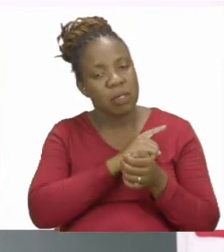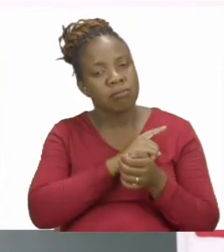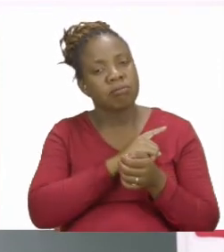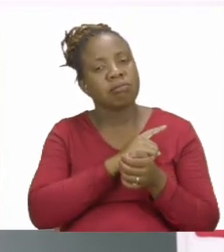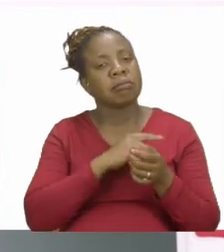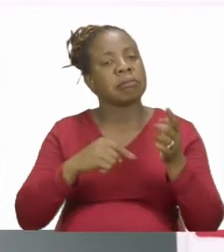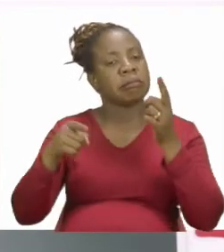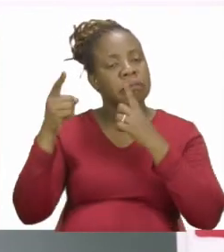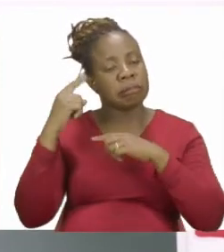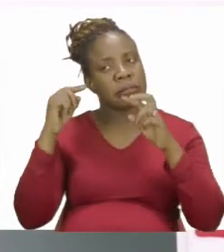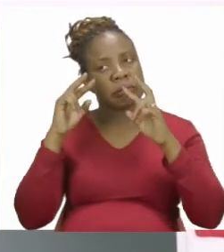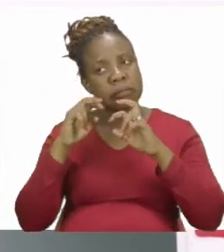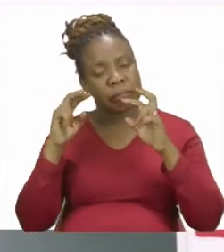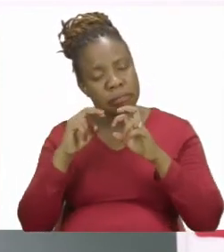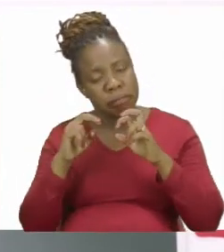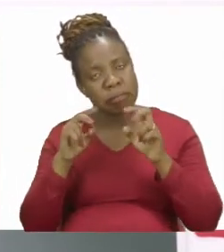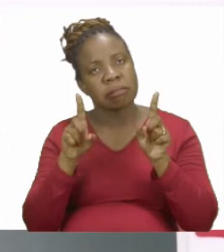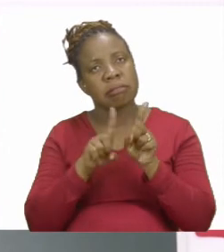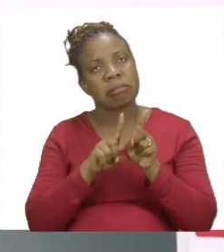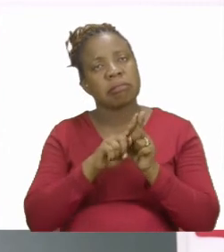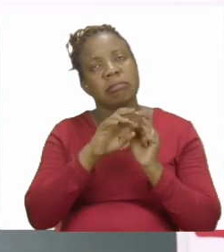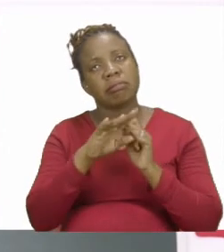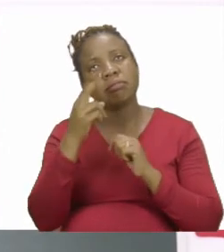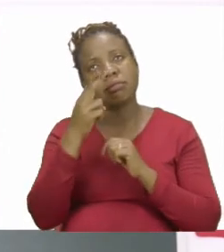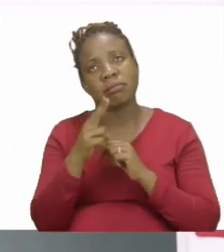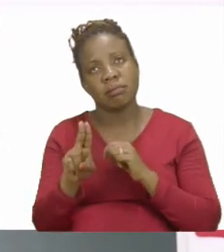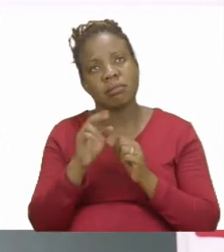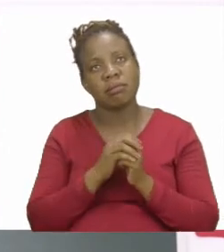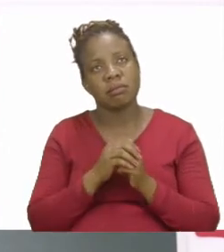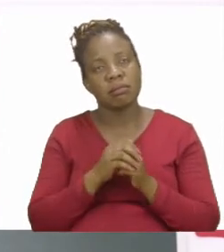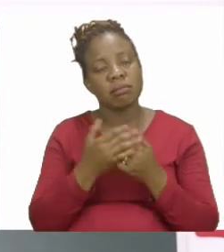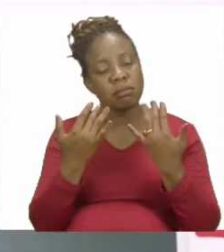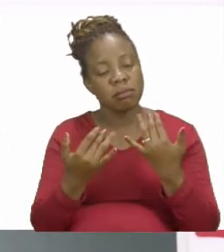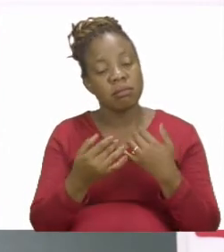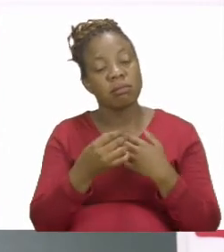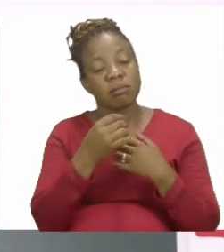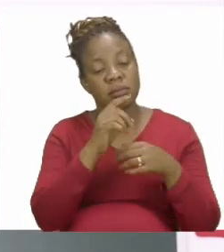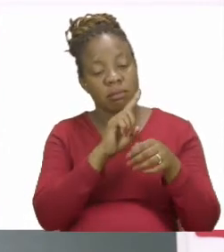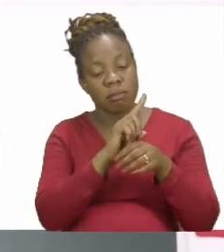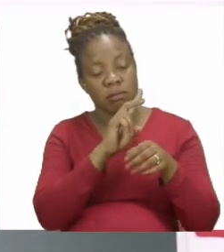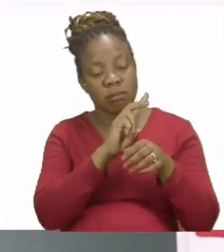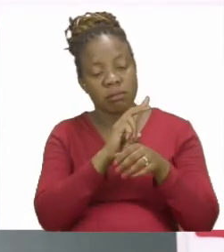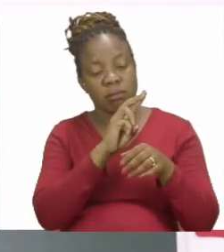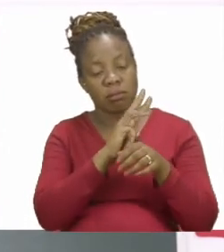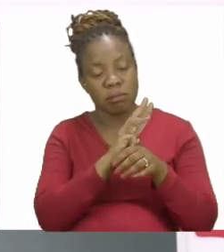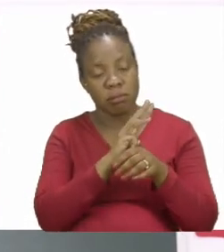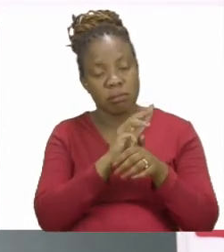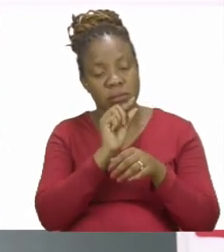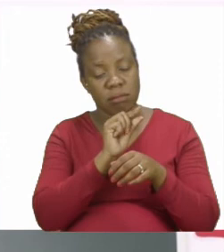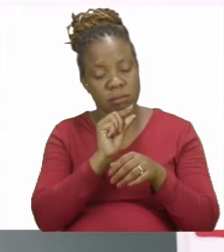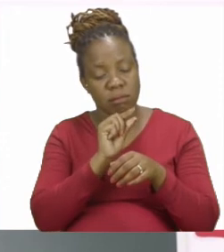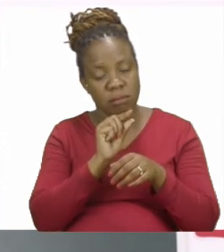again. Now you will see we found all the words on the board, but remember, you still